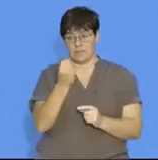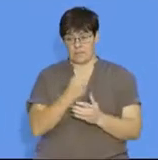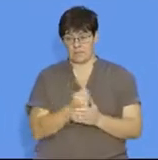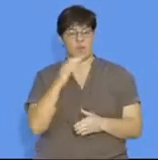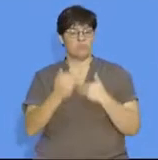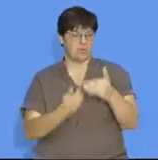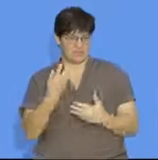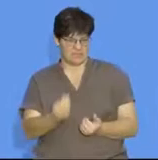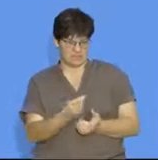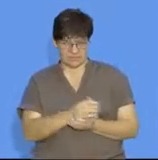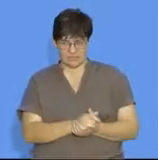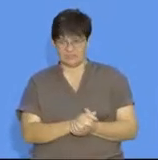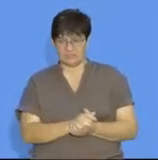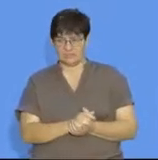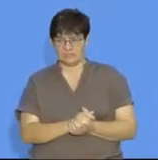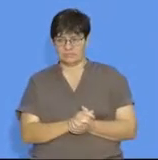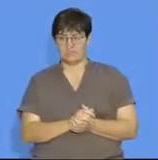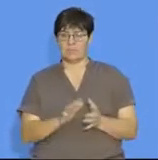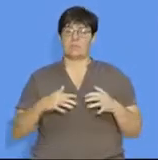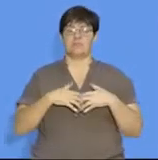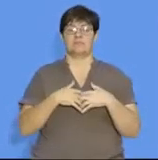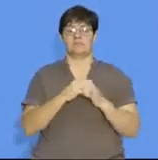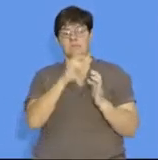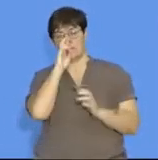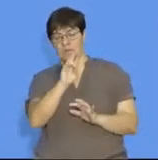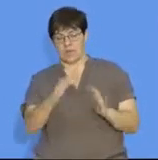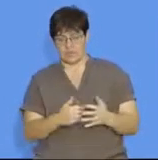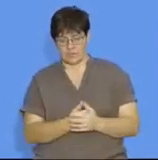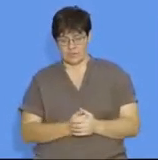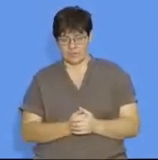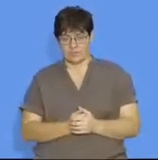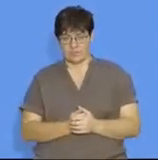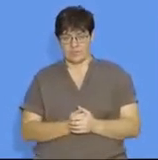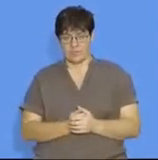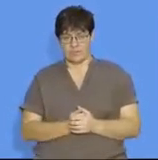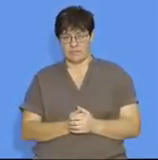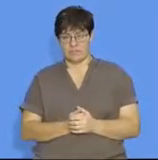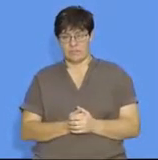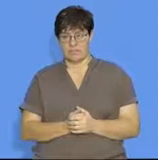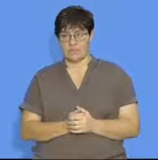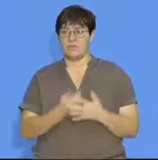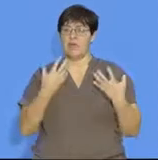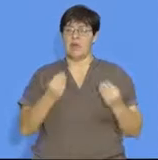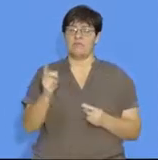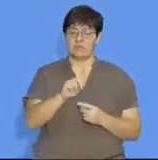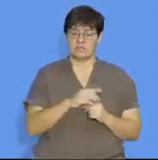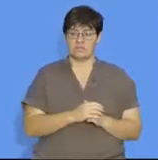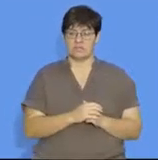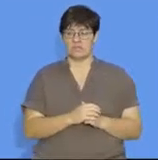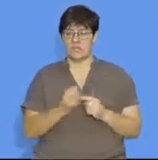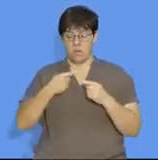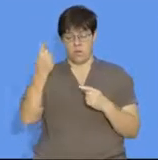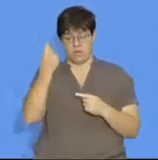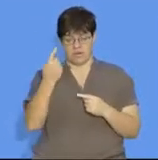the procedure. Right, so this is how the setup actually looks like. But as a starting point, we have got the switch that